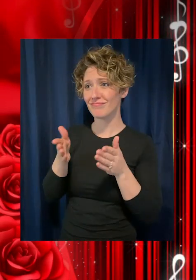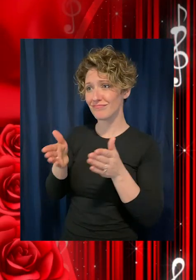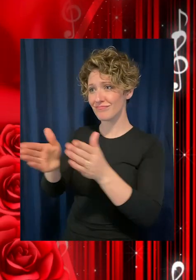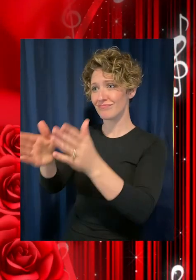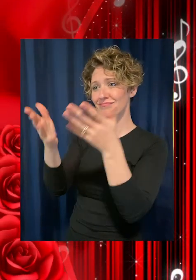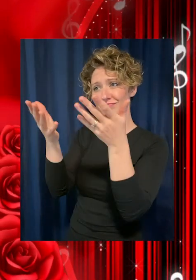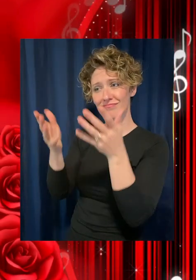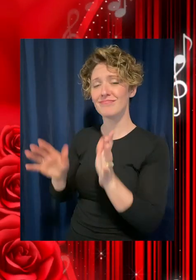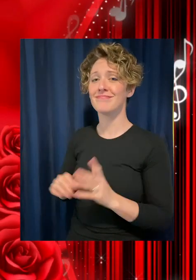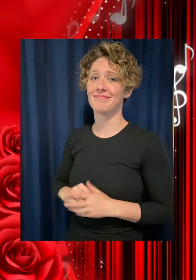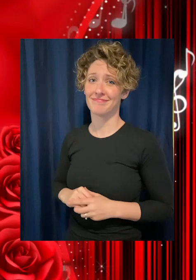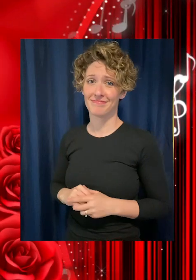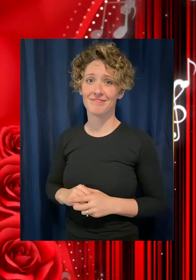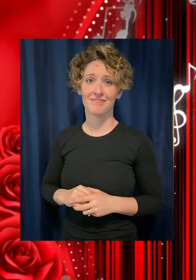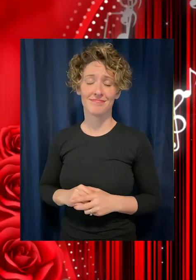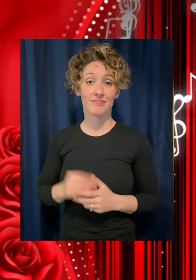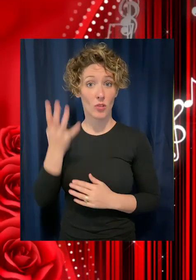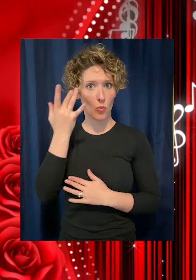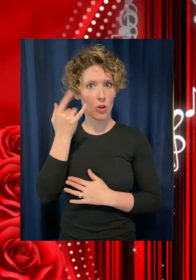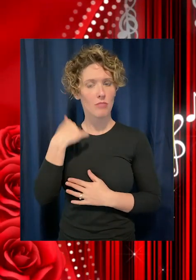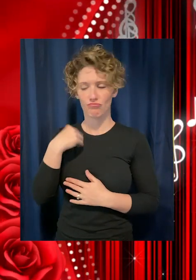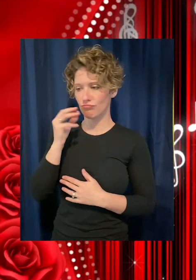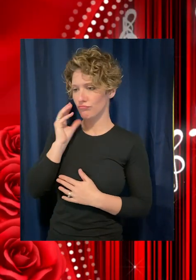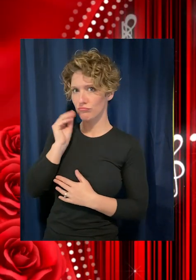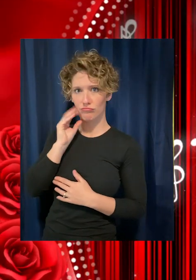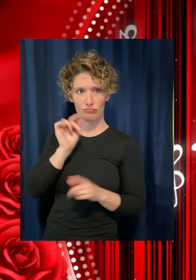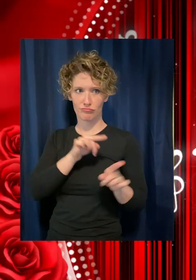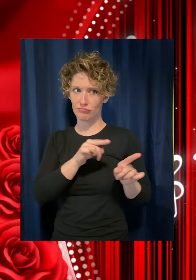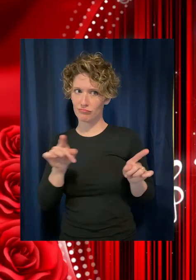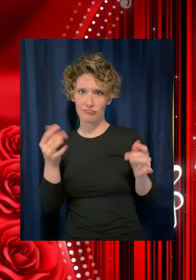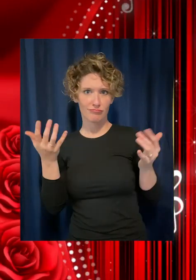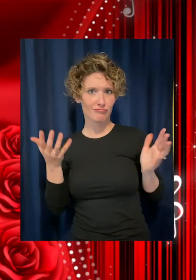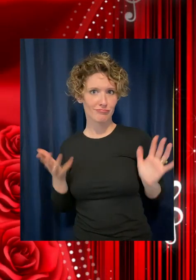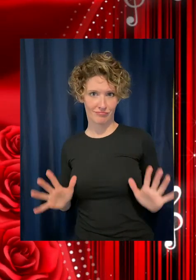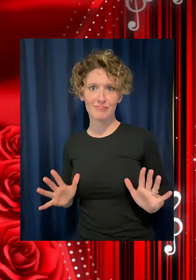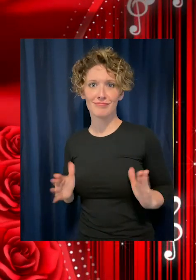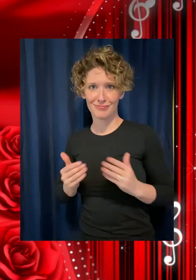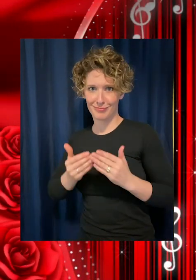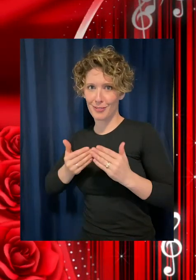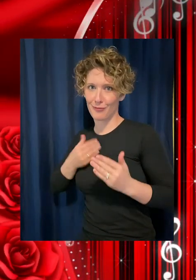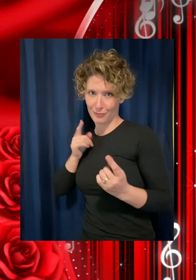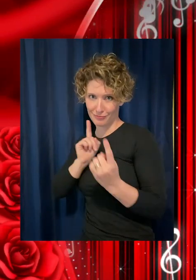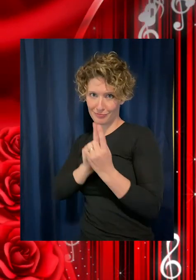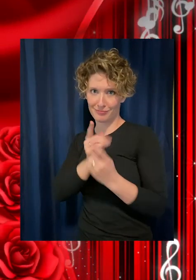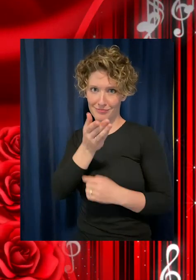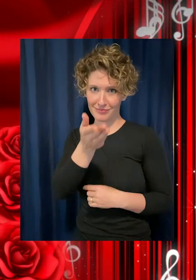to be somebody before I knew ya.